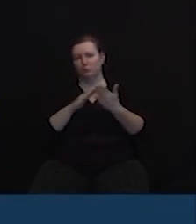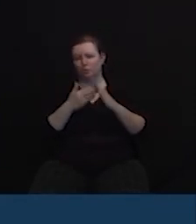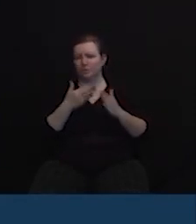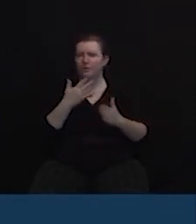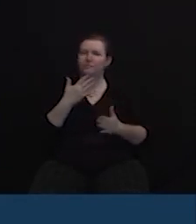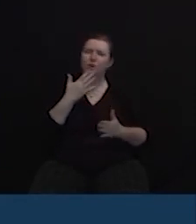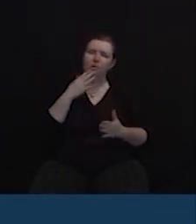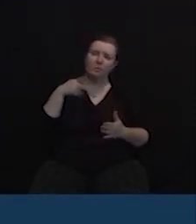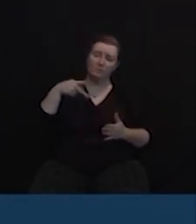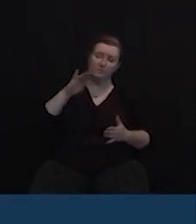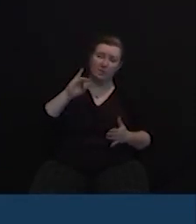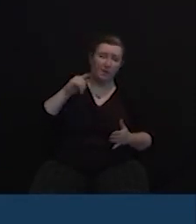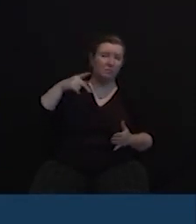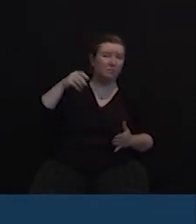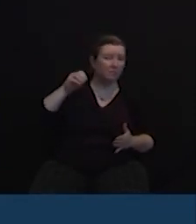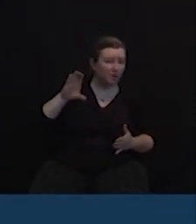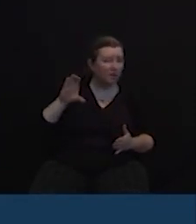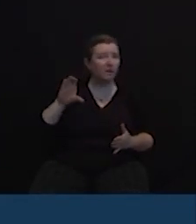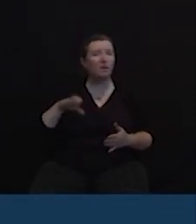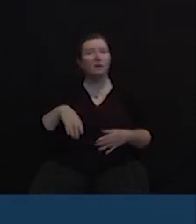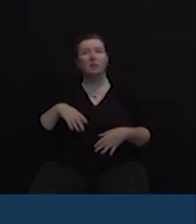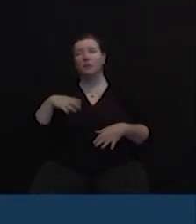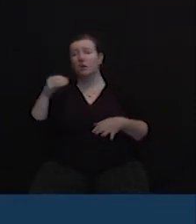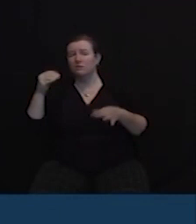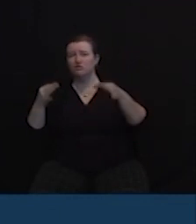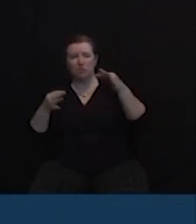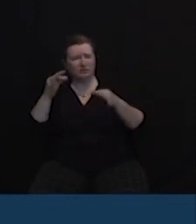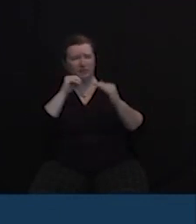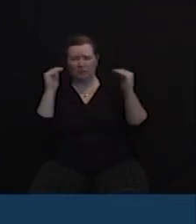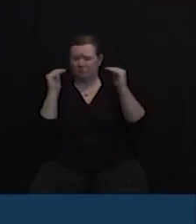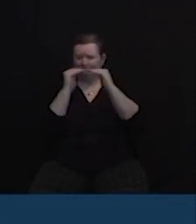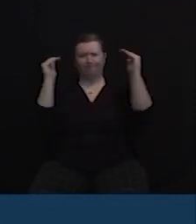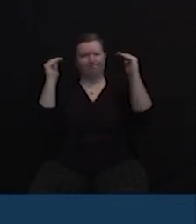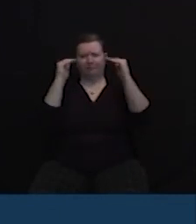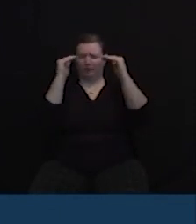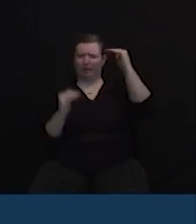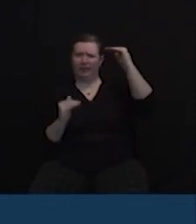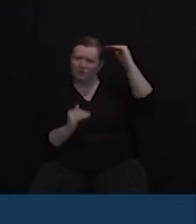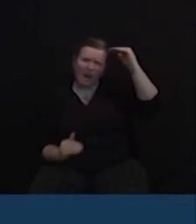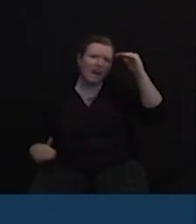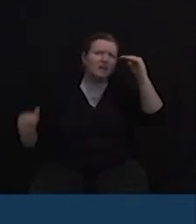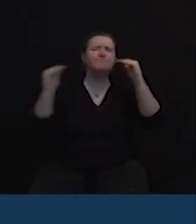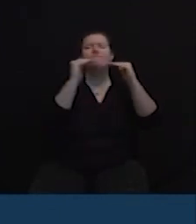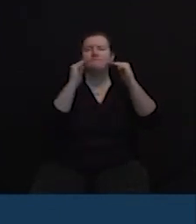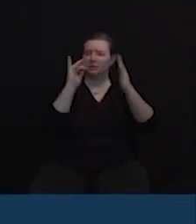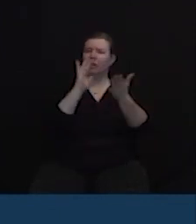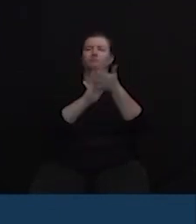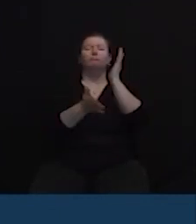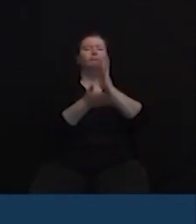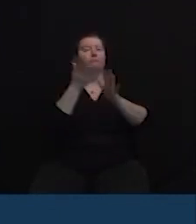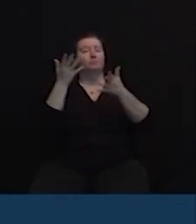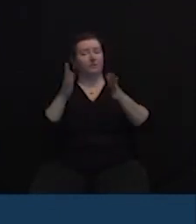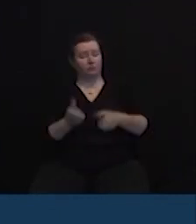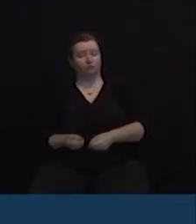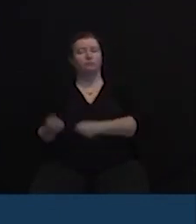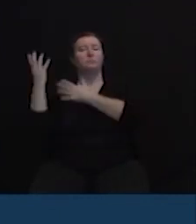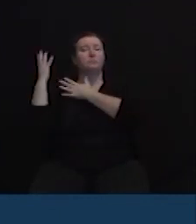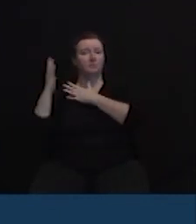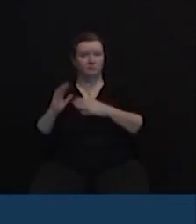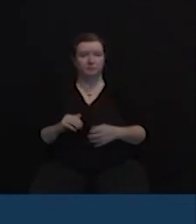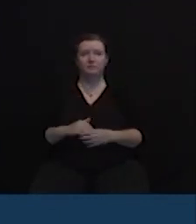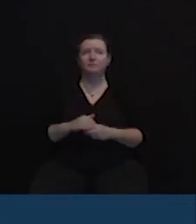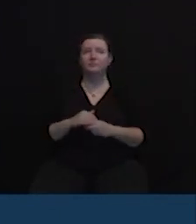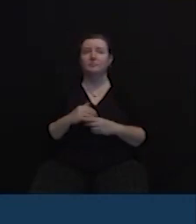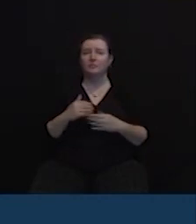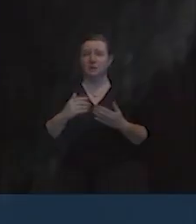of justice at every level, social or otherwise, are no more. The package of bills the governor signed yesterday